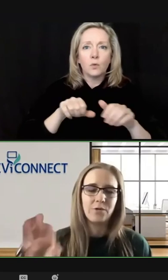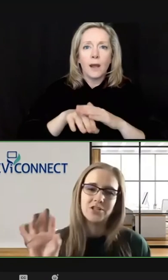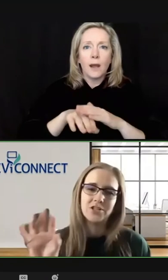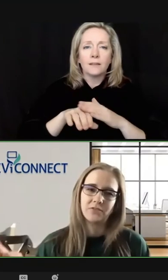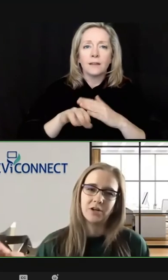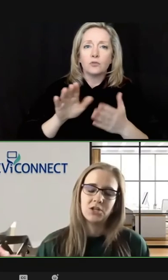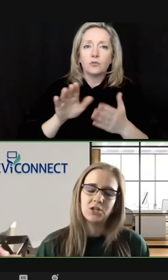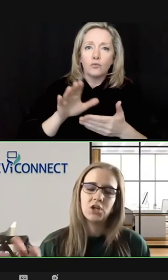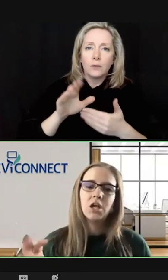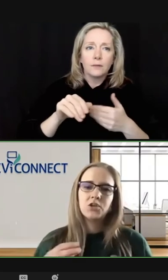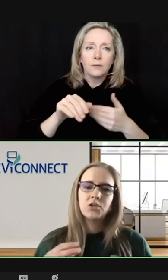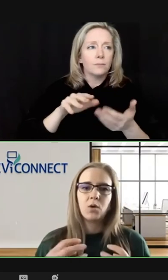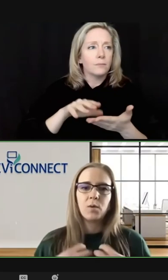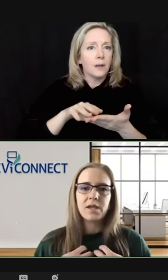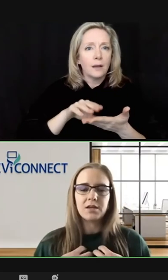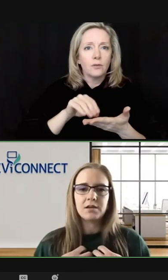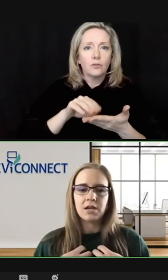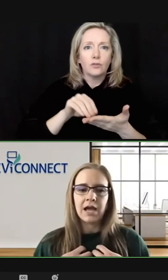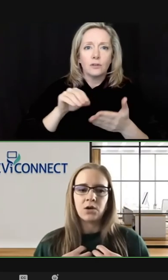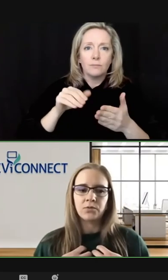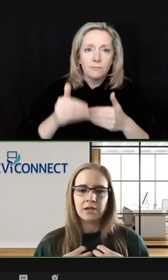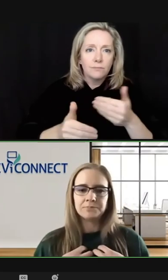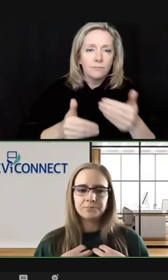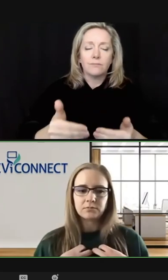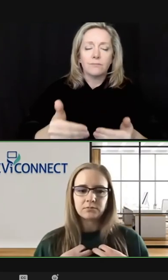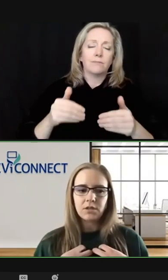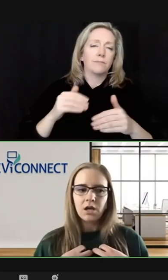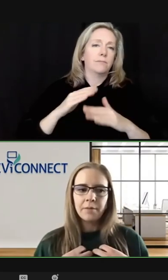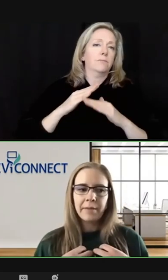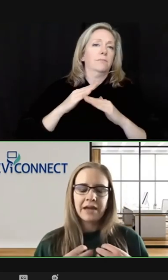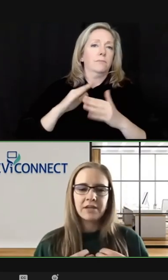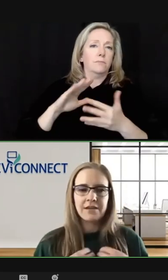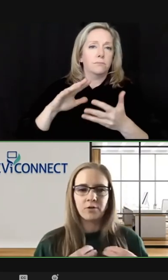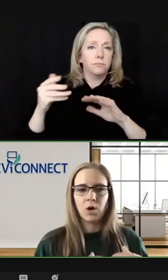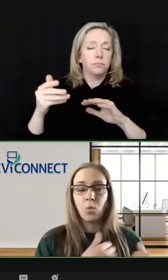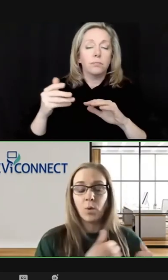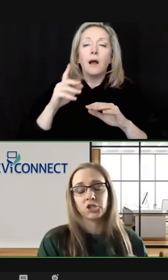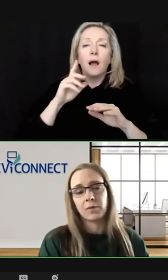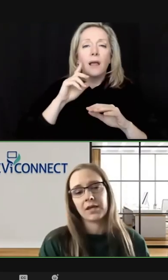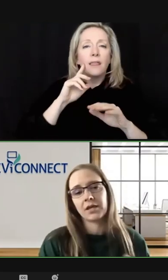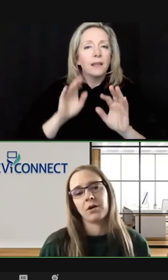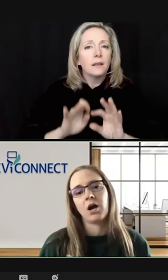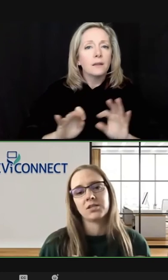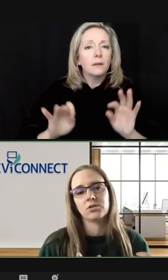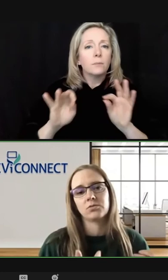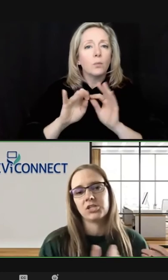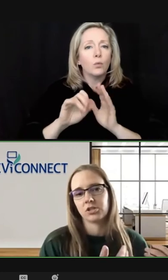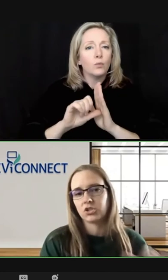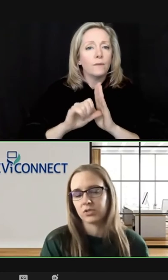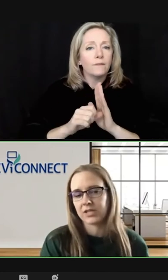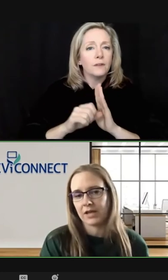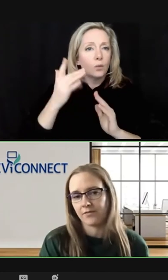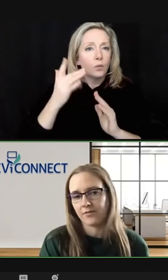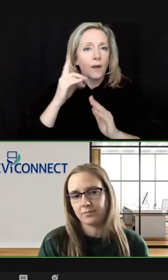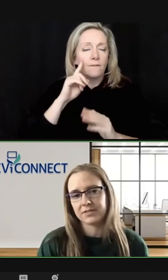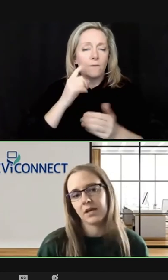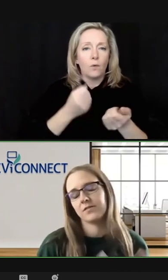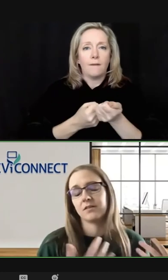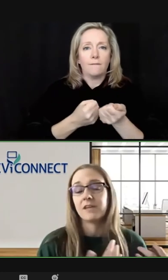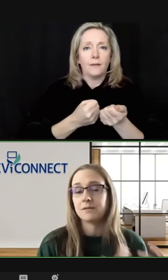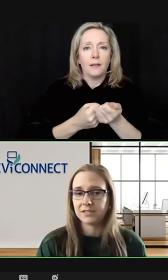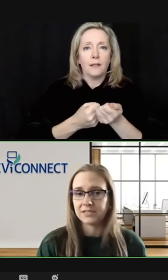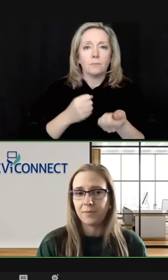this language and this verbiage so that we can not only advocate for what we're doing, but also teaching the student to advocate